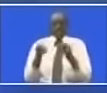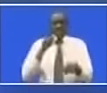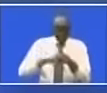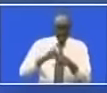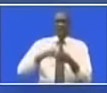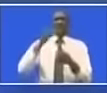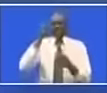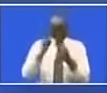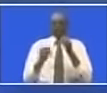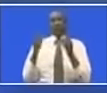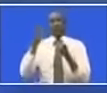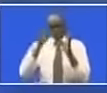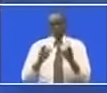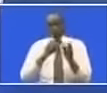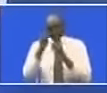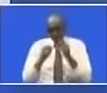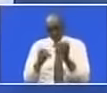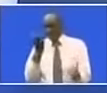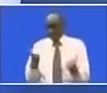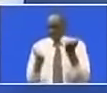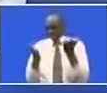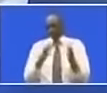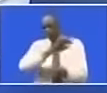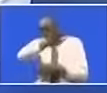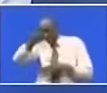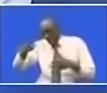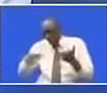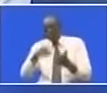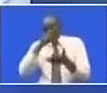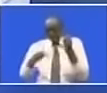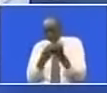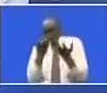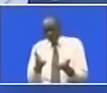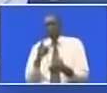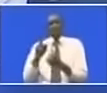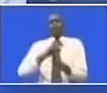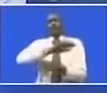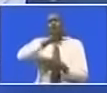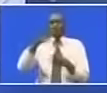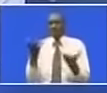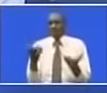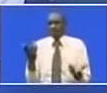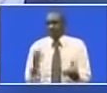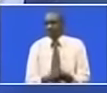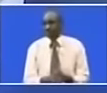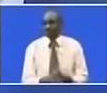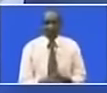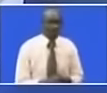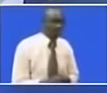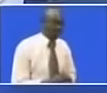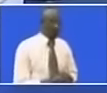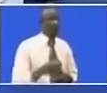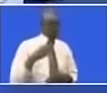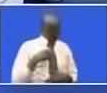last person 48 days ago to all of this happening now. Just give us your overall assessment as we conclude. Well,